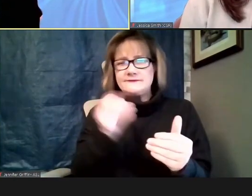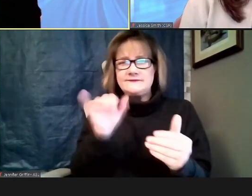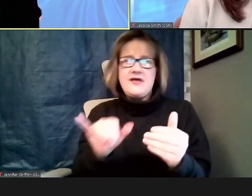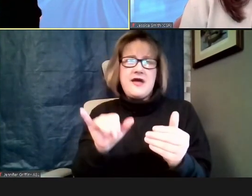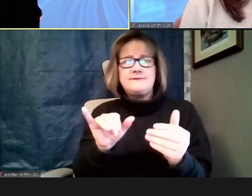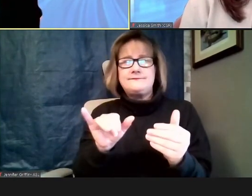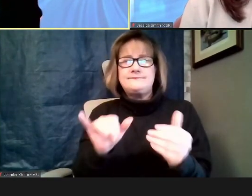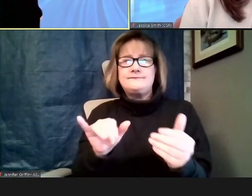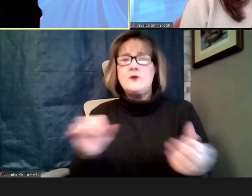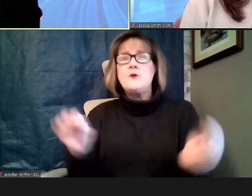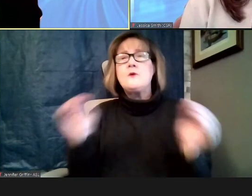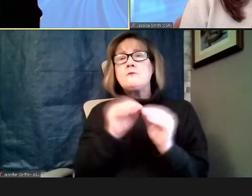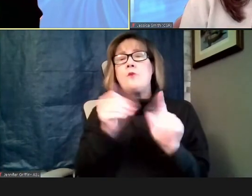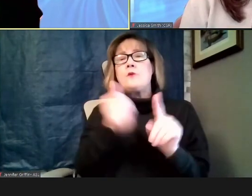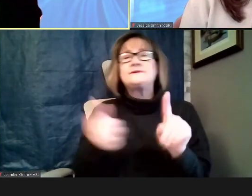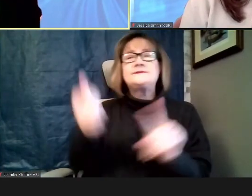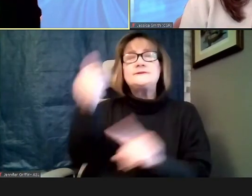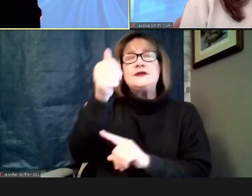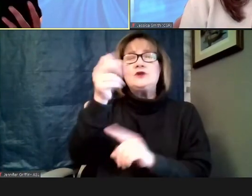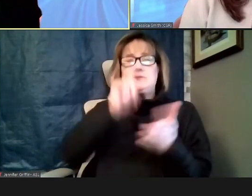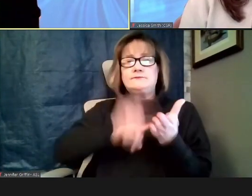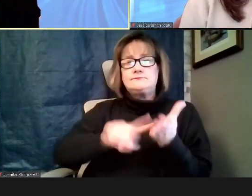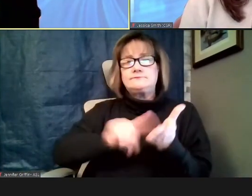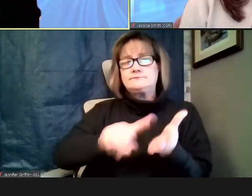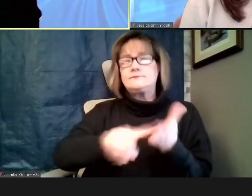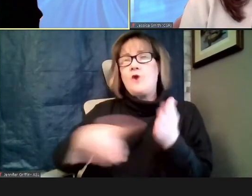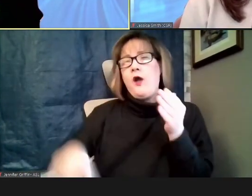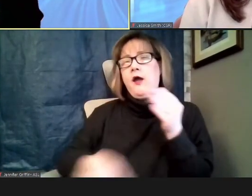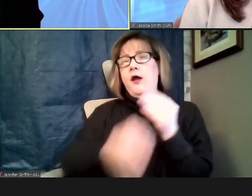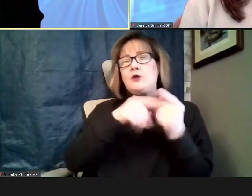more senior investigators are added to the study